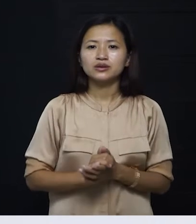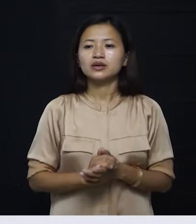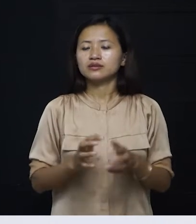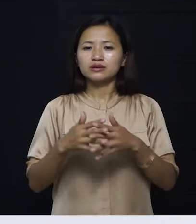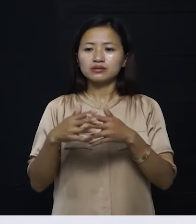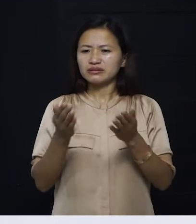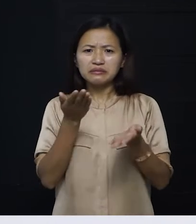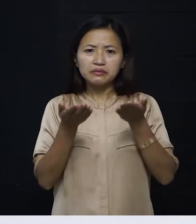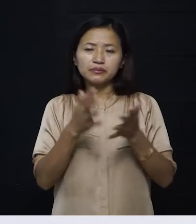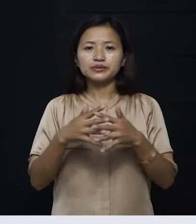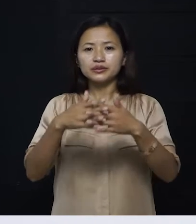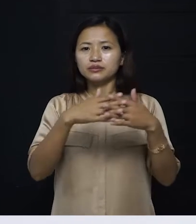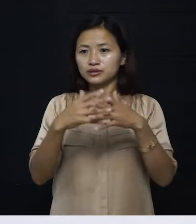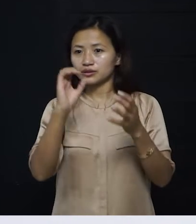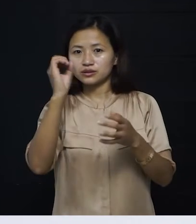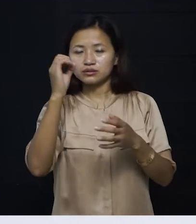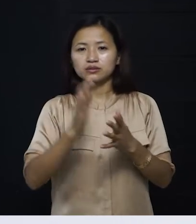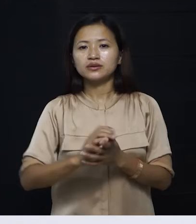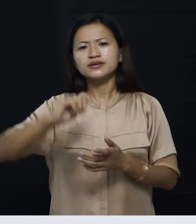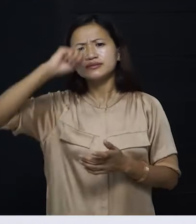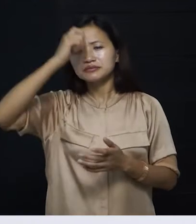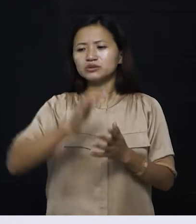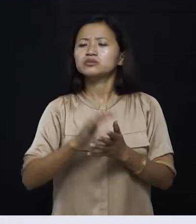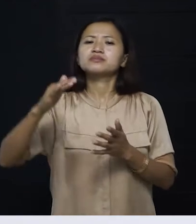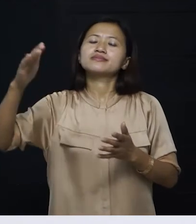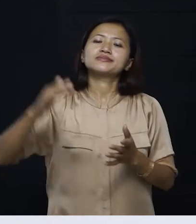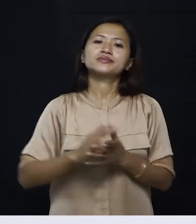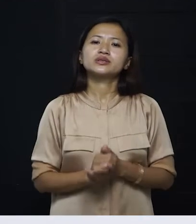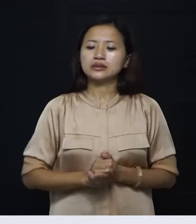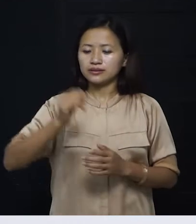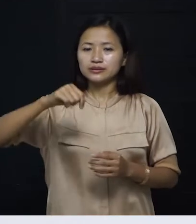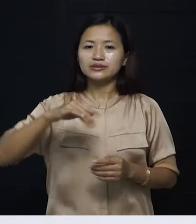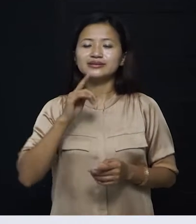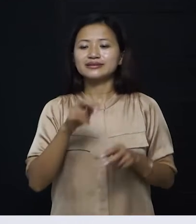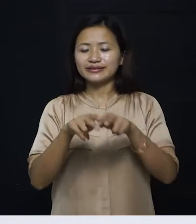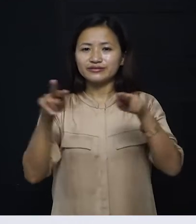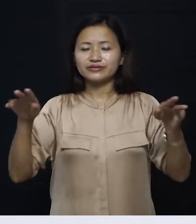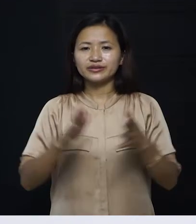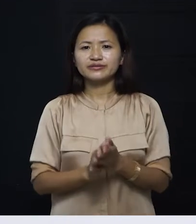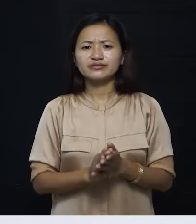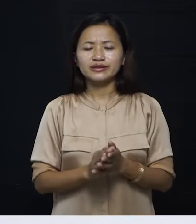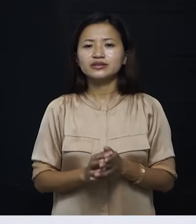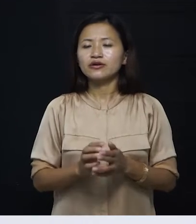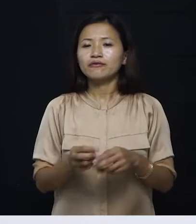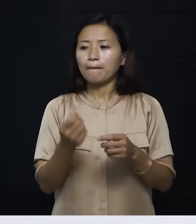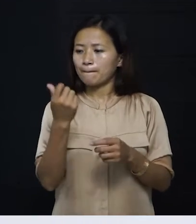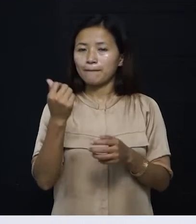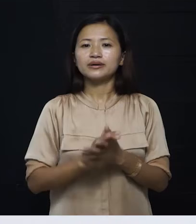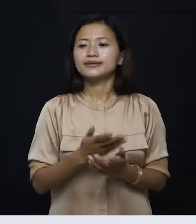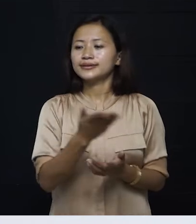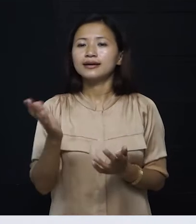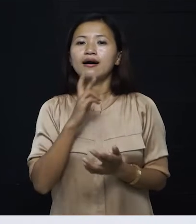American dollar or the English pound and so on. That is not what we meant, okay? Here, when we say different kinds of money, there